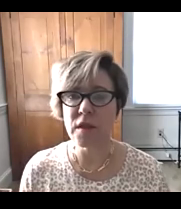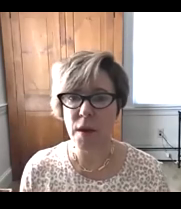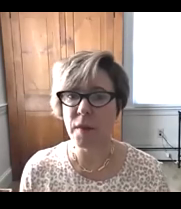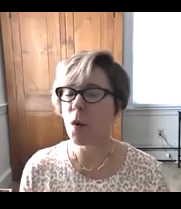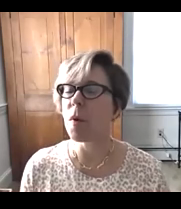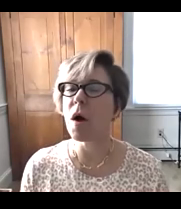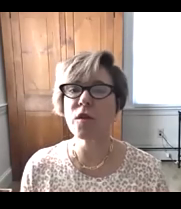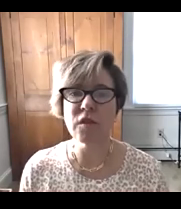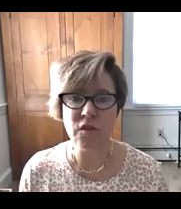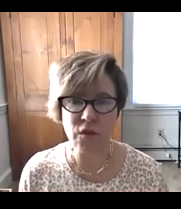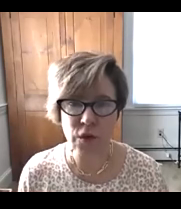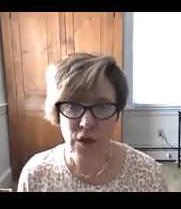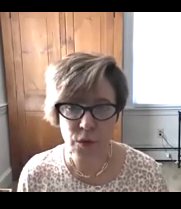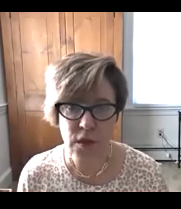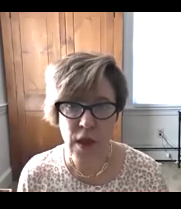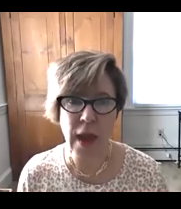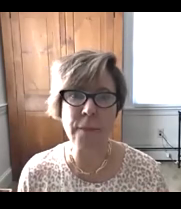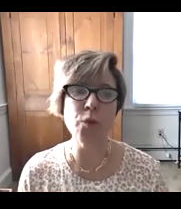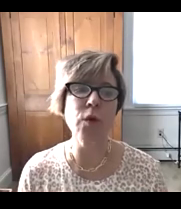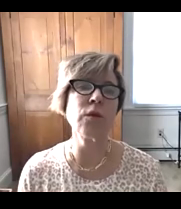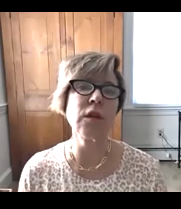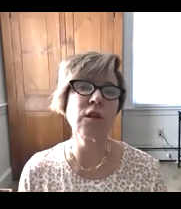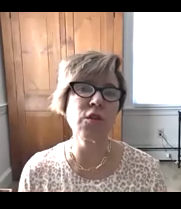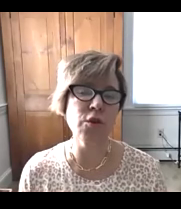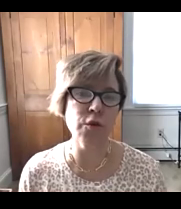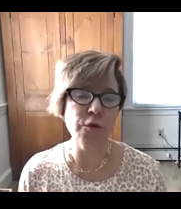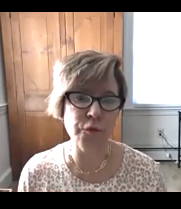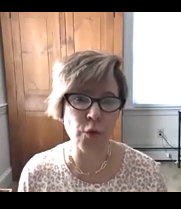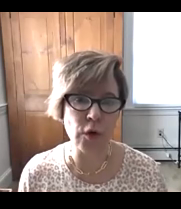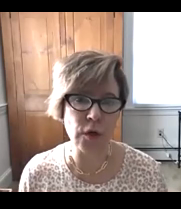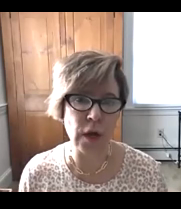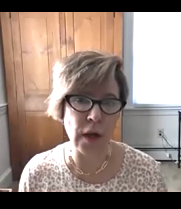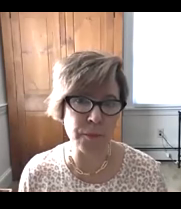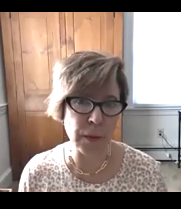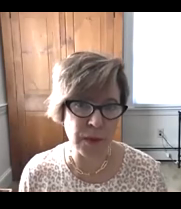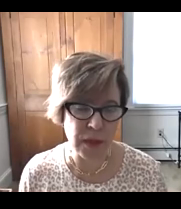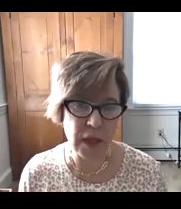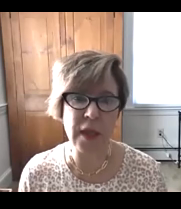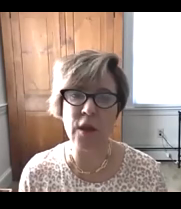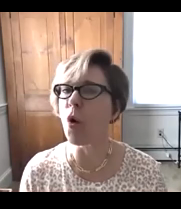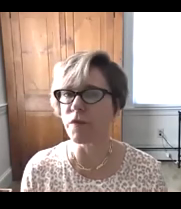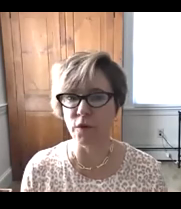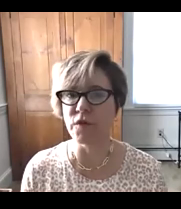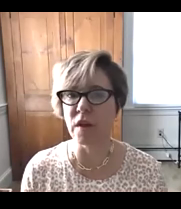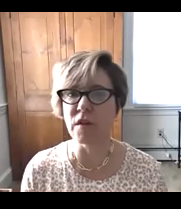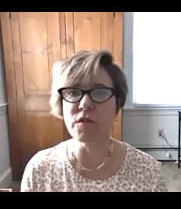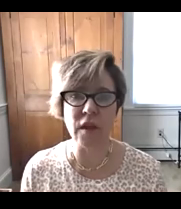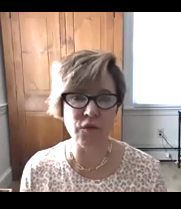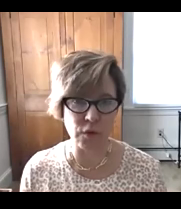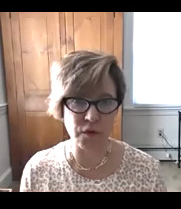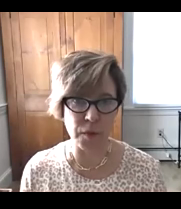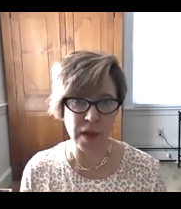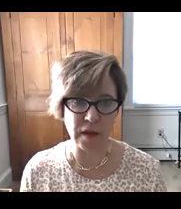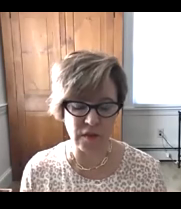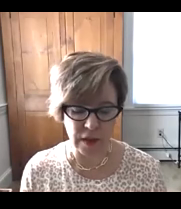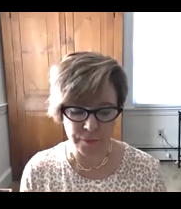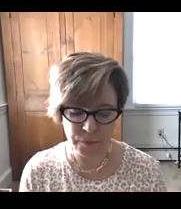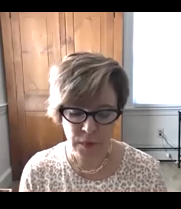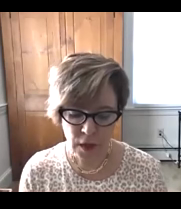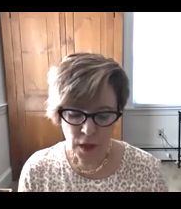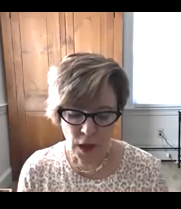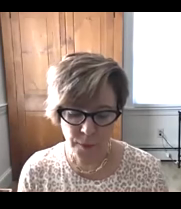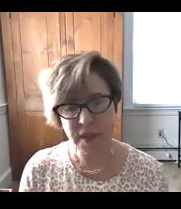a pandemic, what policies you need to adapt, what you need to do for PPE and all those things. So that's sort of the mega